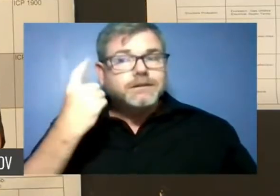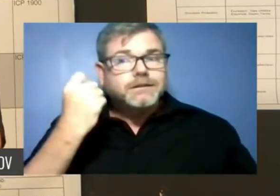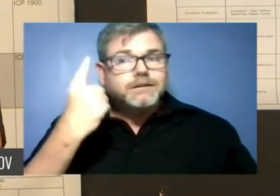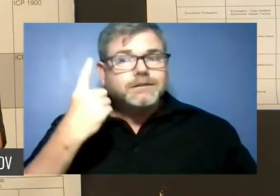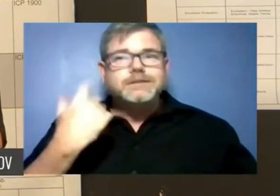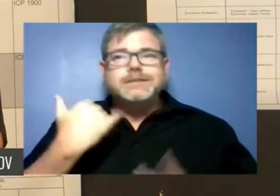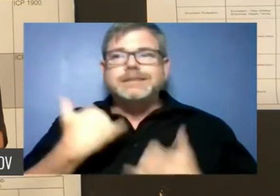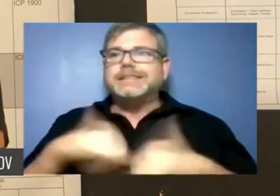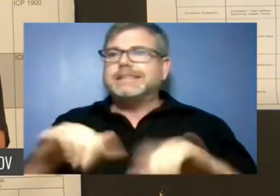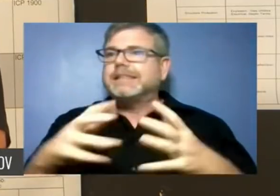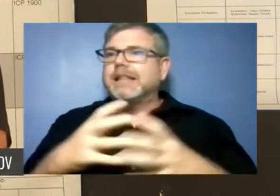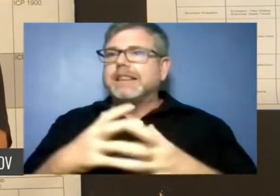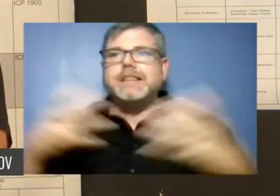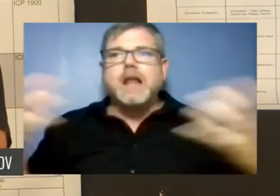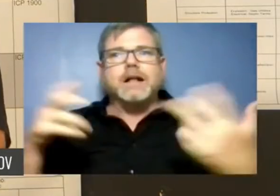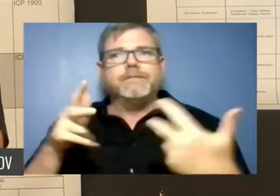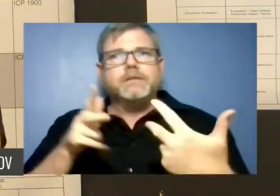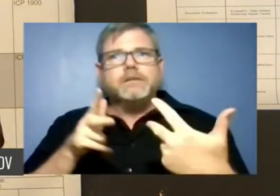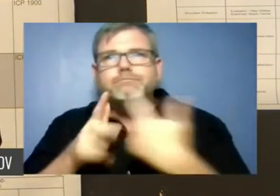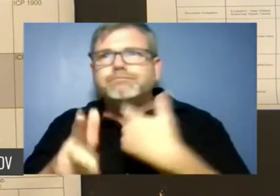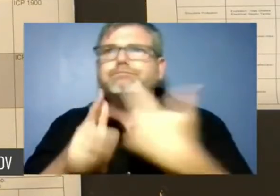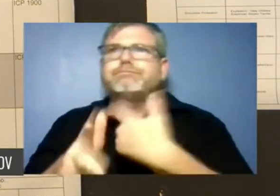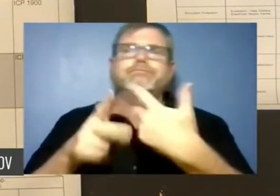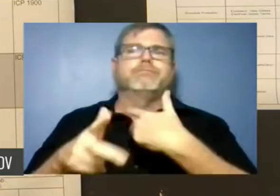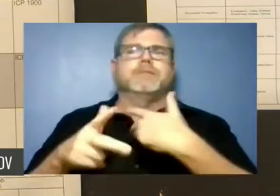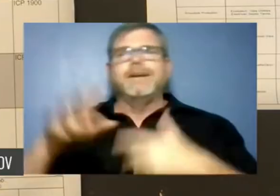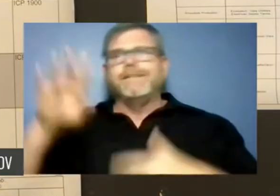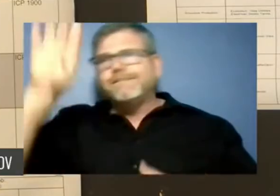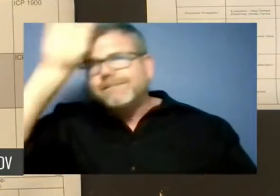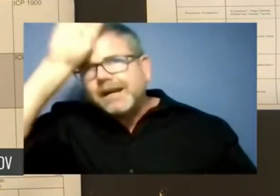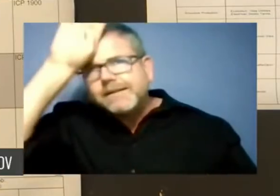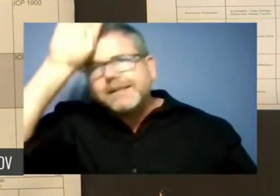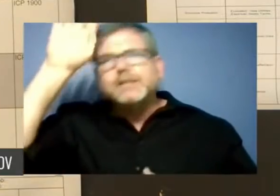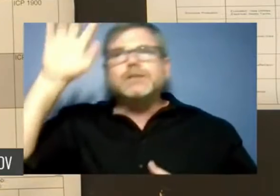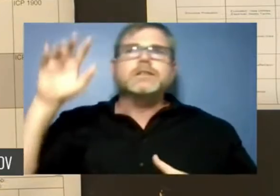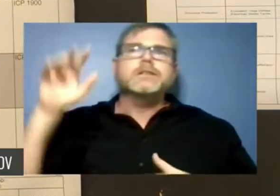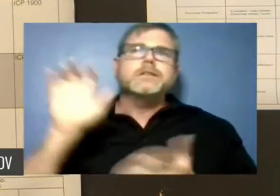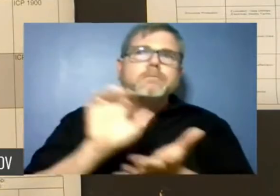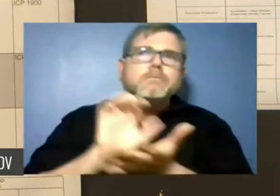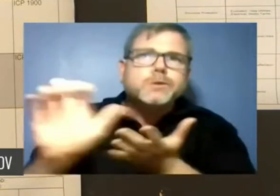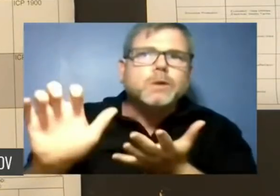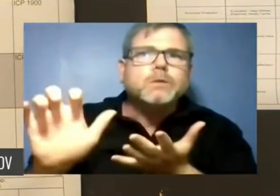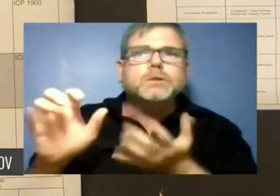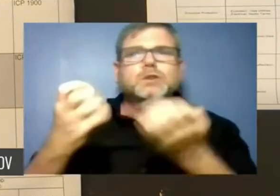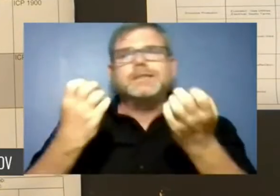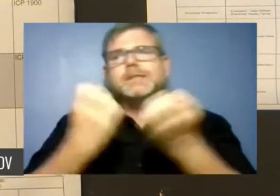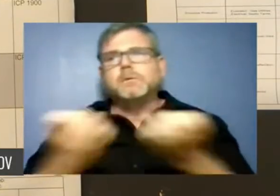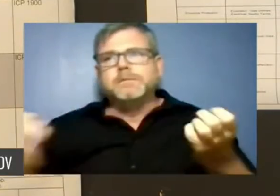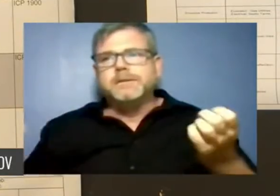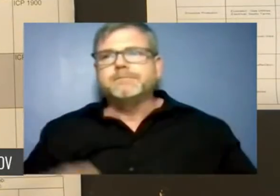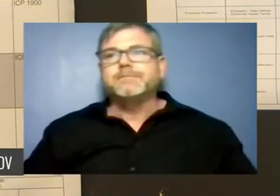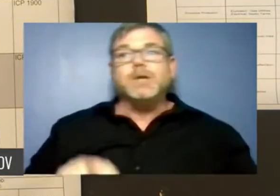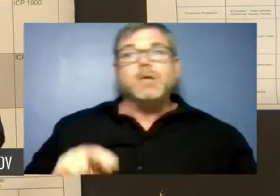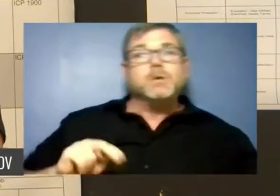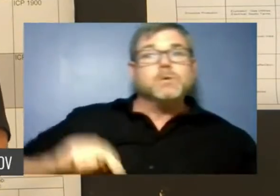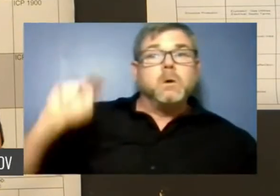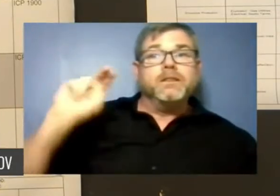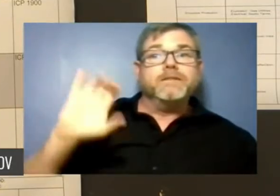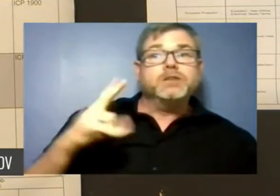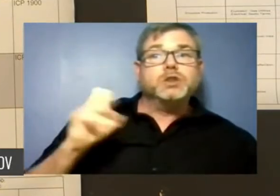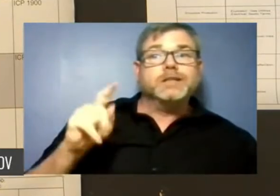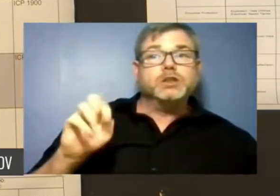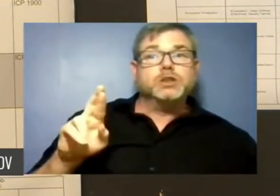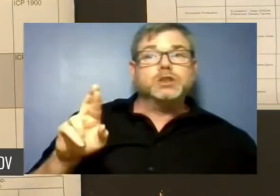And the area that's still closed out of Chester is Warner Valley. So Warner Valley Road did not open yesterday. There's still active fire in that area, so we were unable